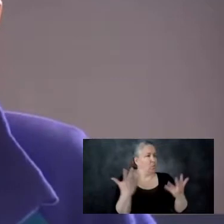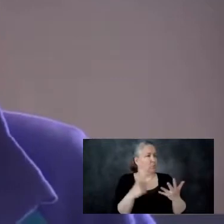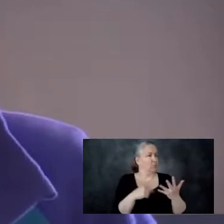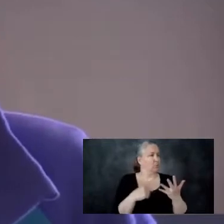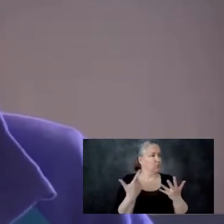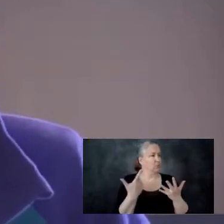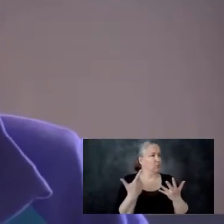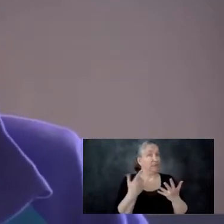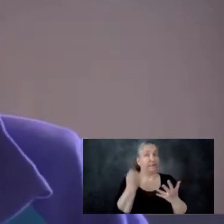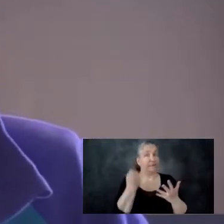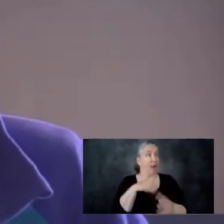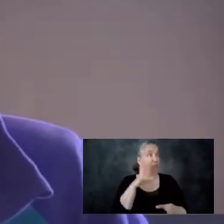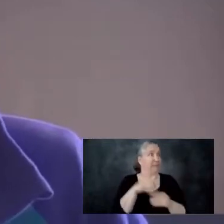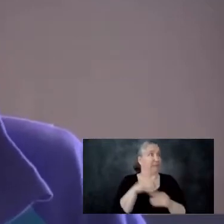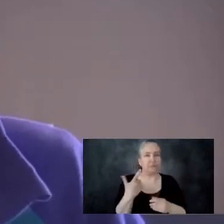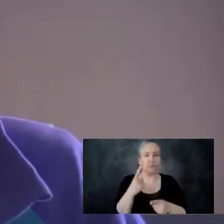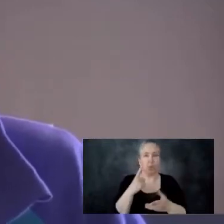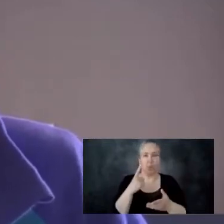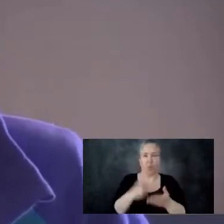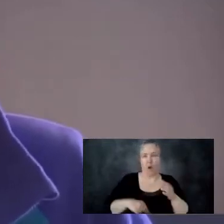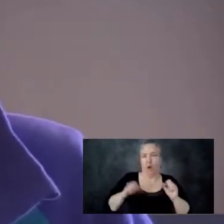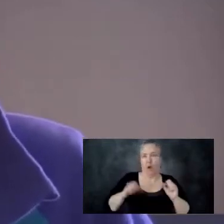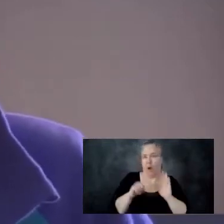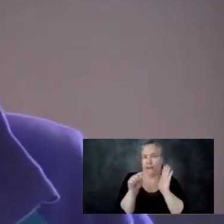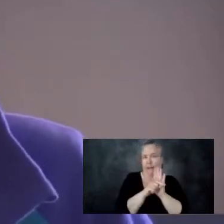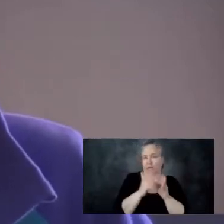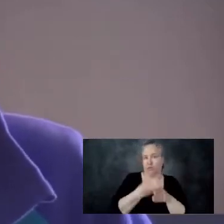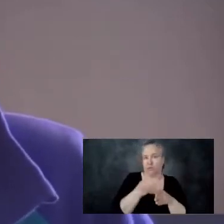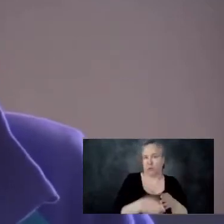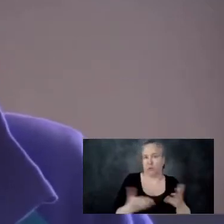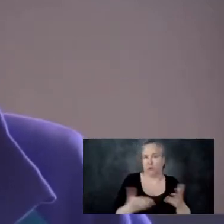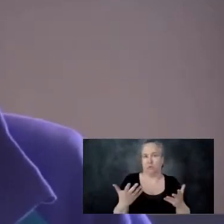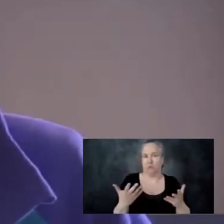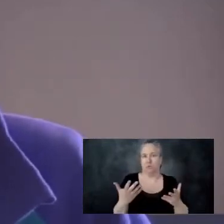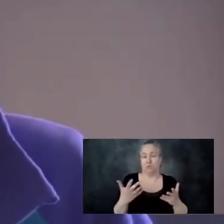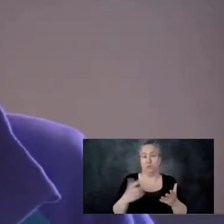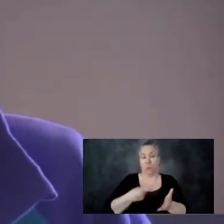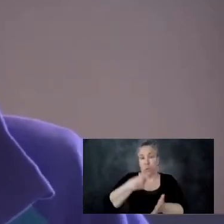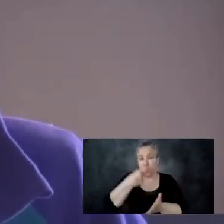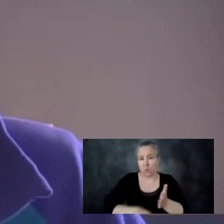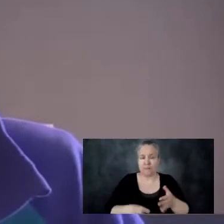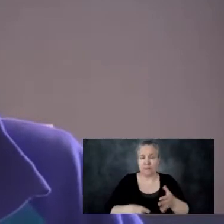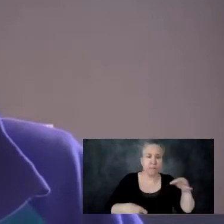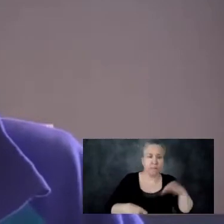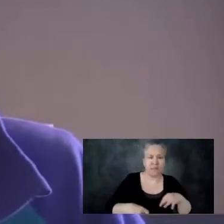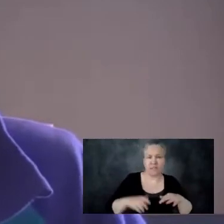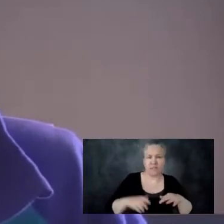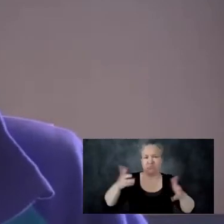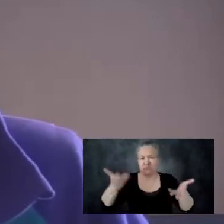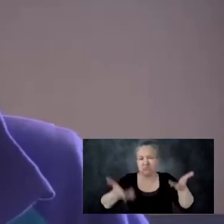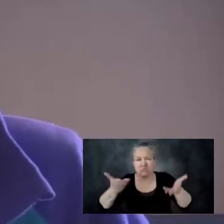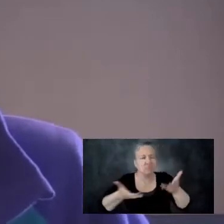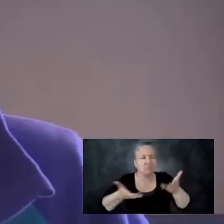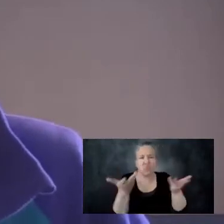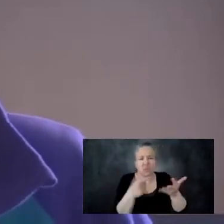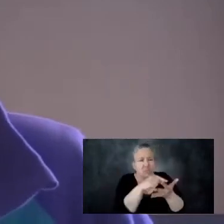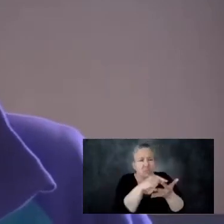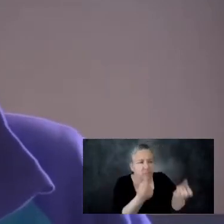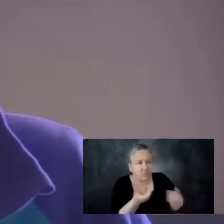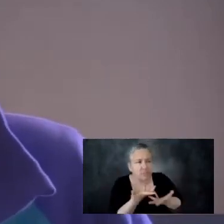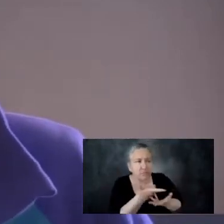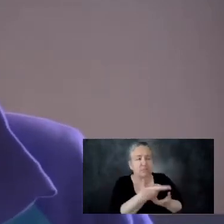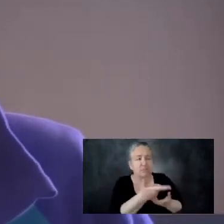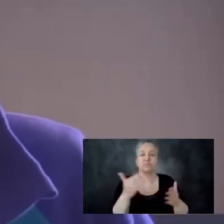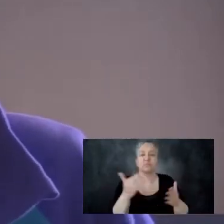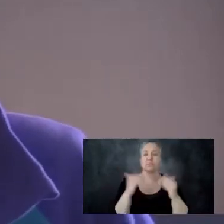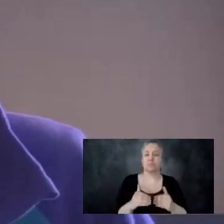have to lose if I participate on this trial? What is the cost and the benefit of participating on this clinical trial? What are